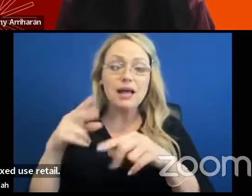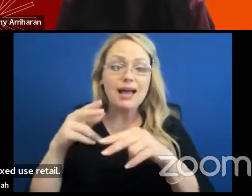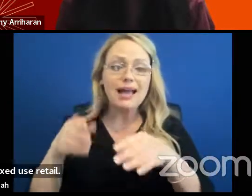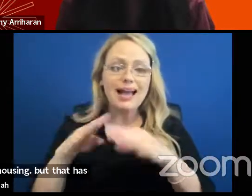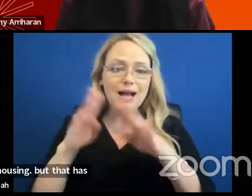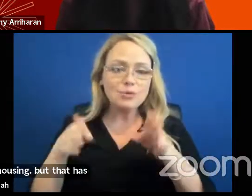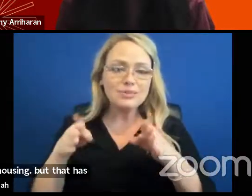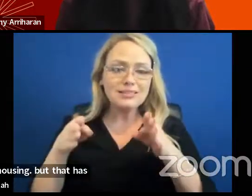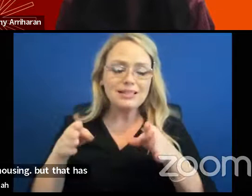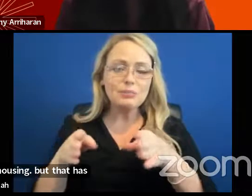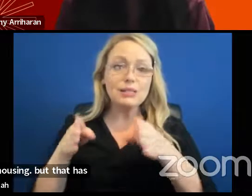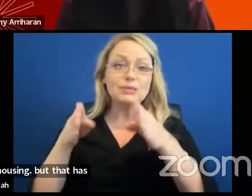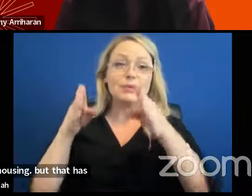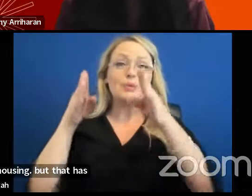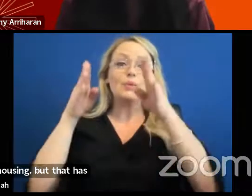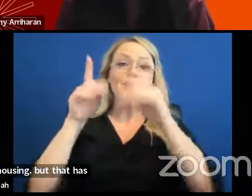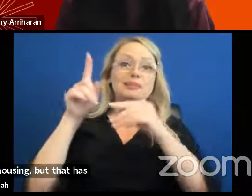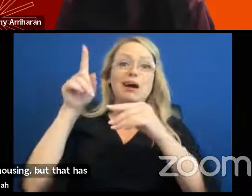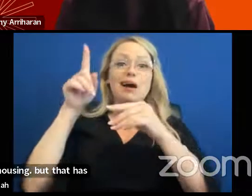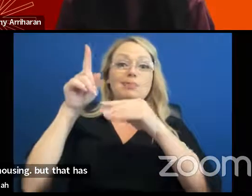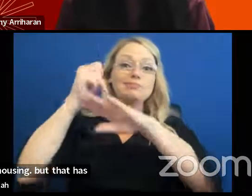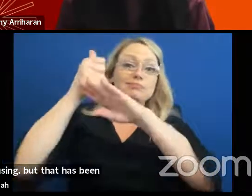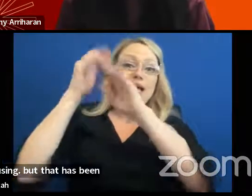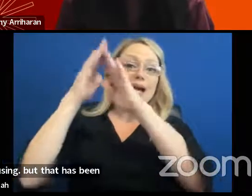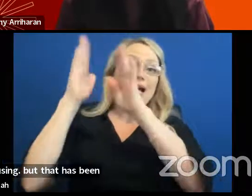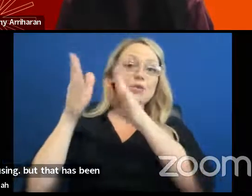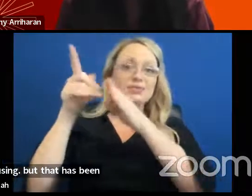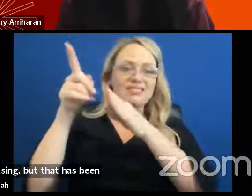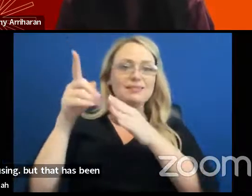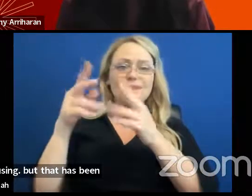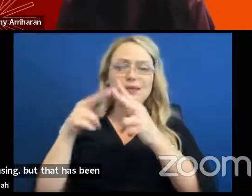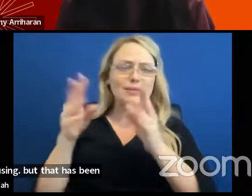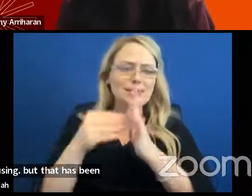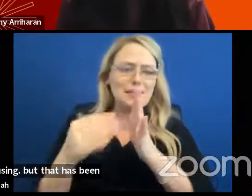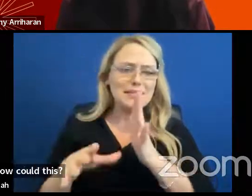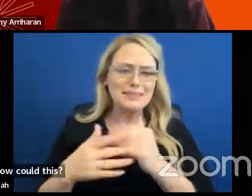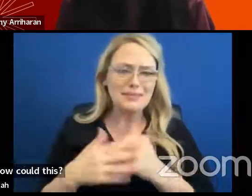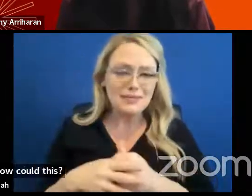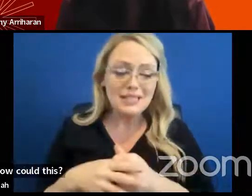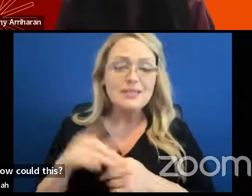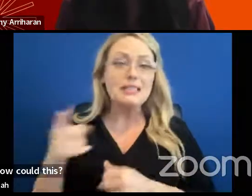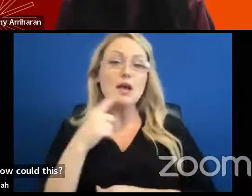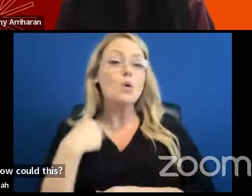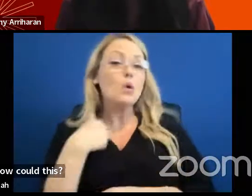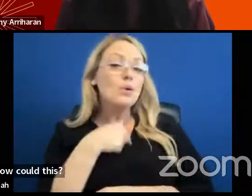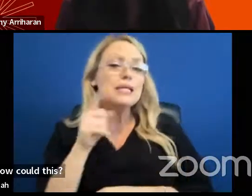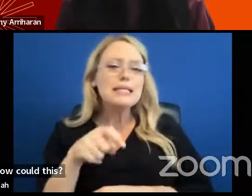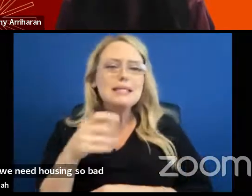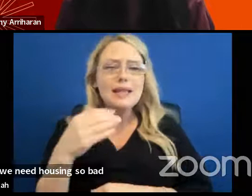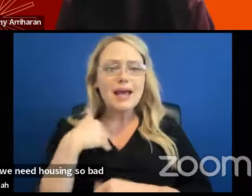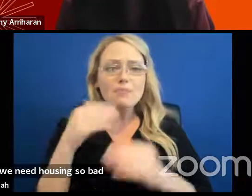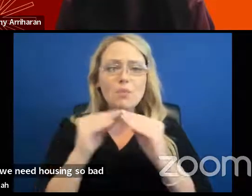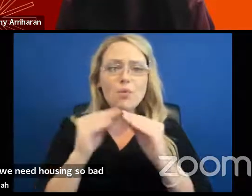been part of the thing of how could they want to say this? We need housing so bad. And